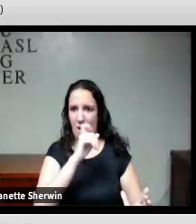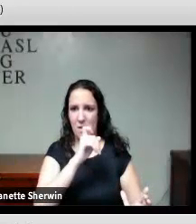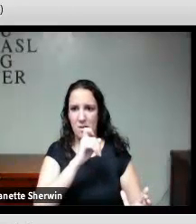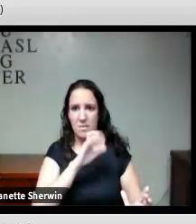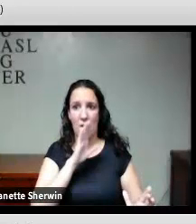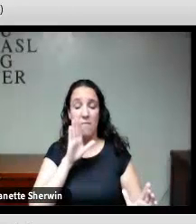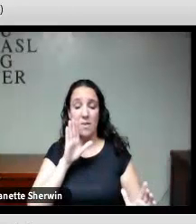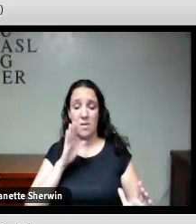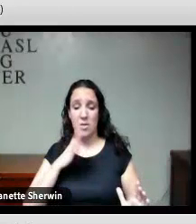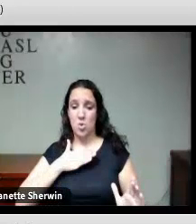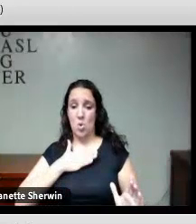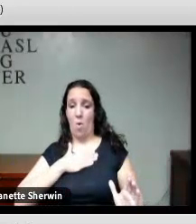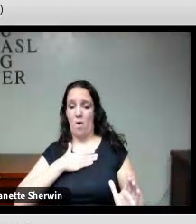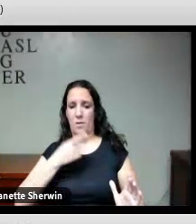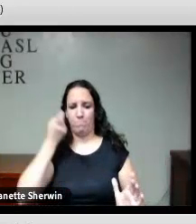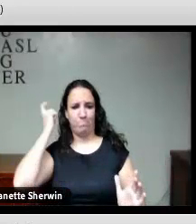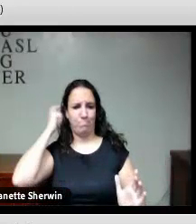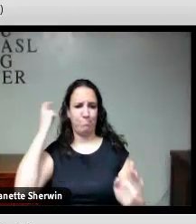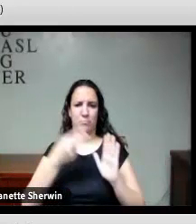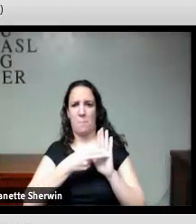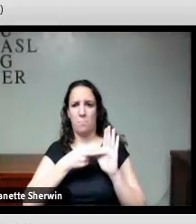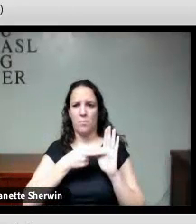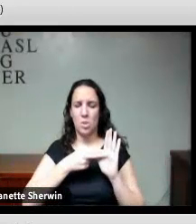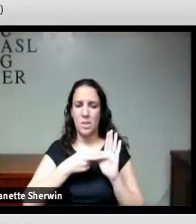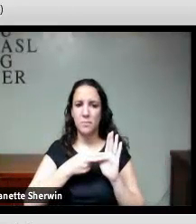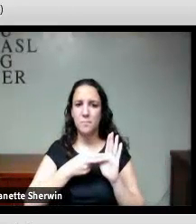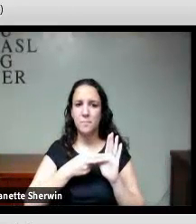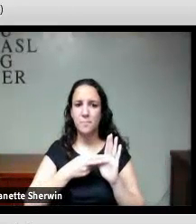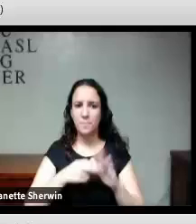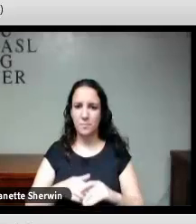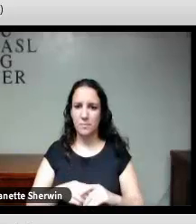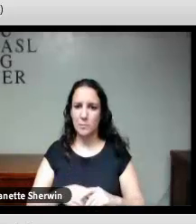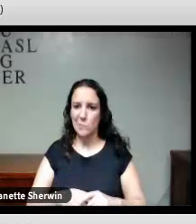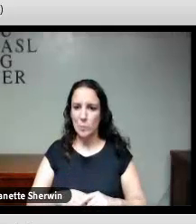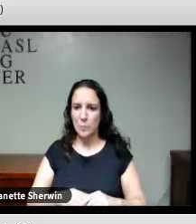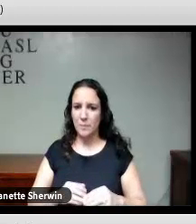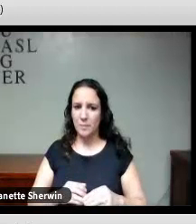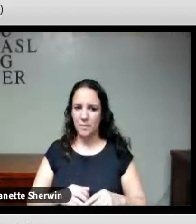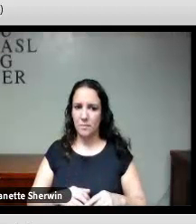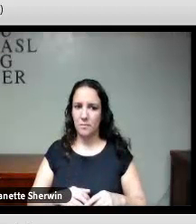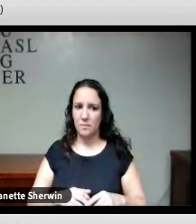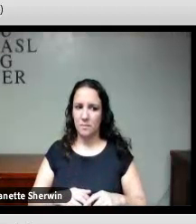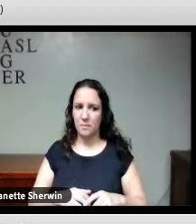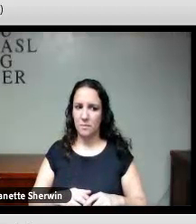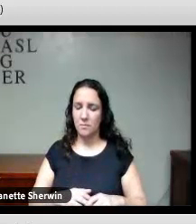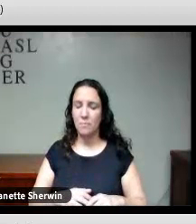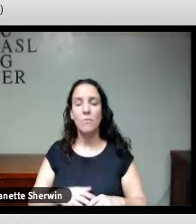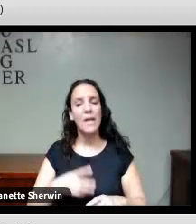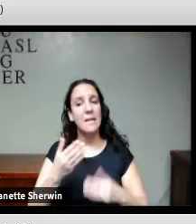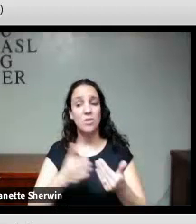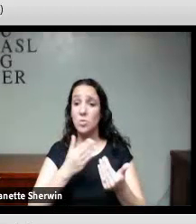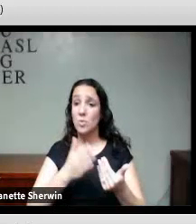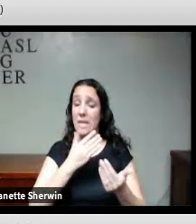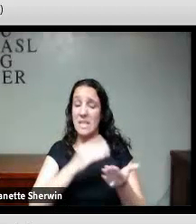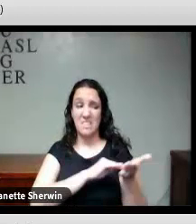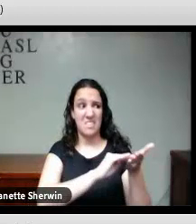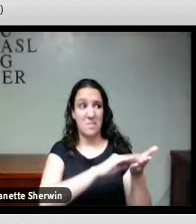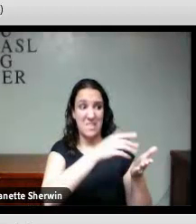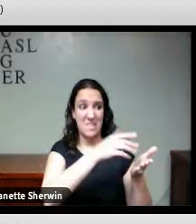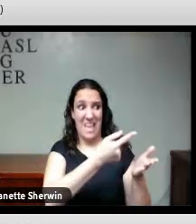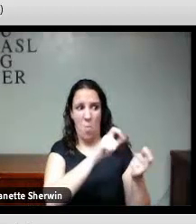to dismiss a certain patron, isn't it? Oh no, here she comes again. No sense even